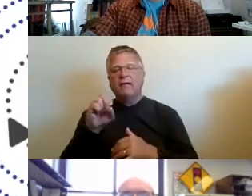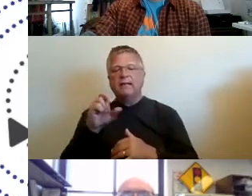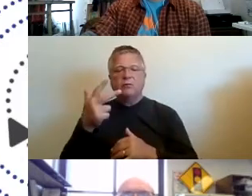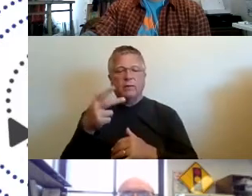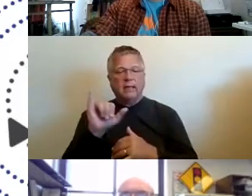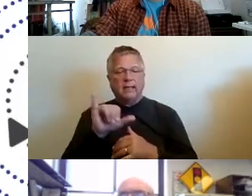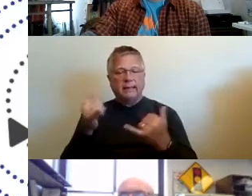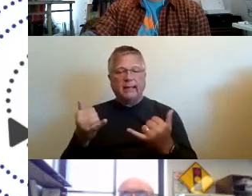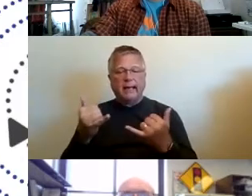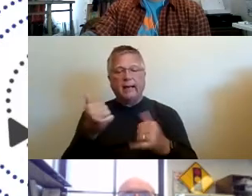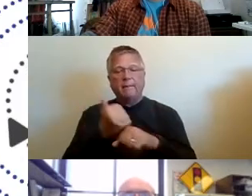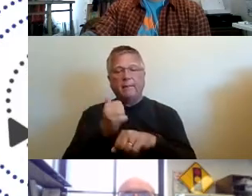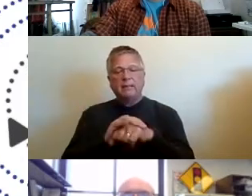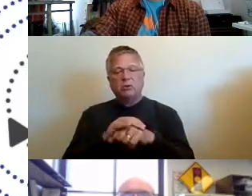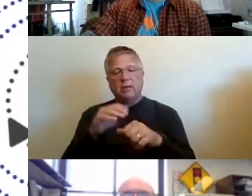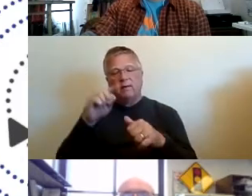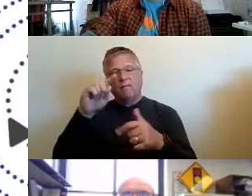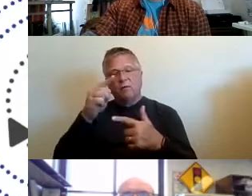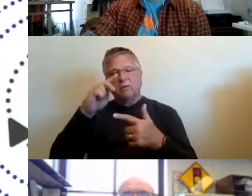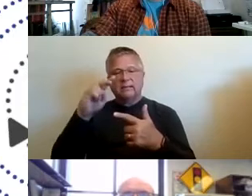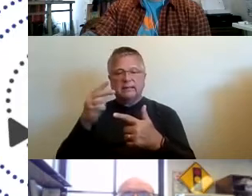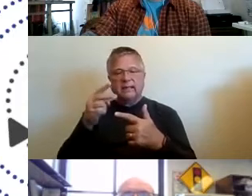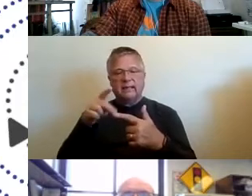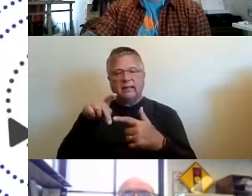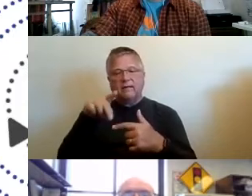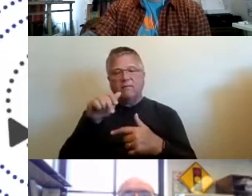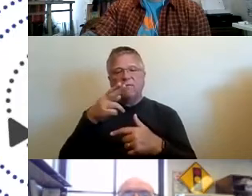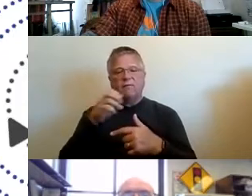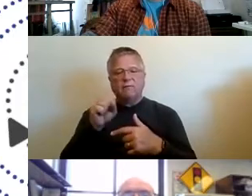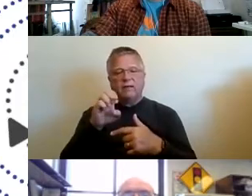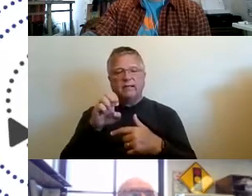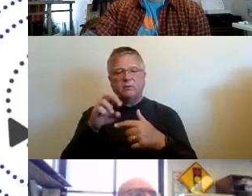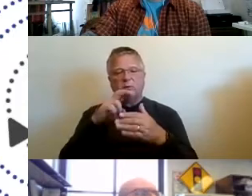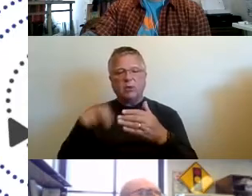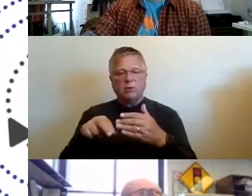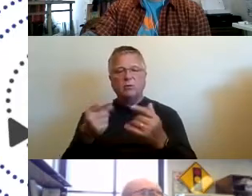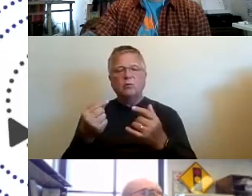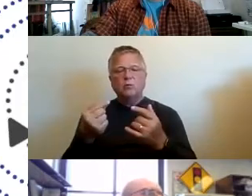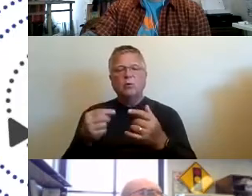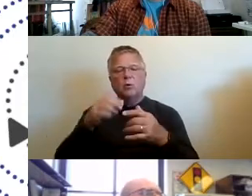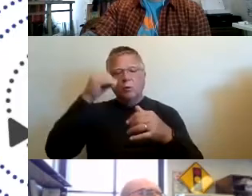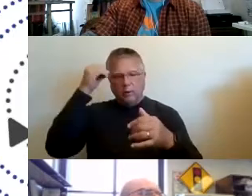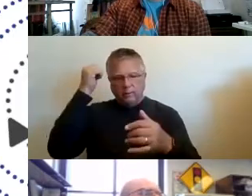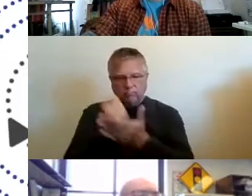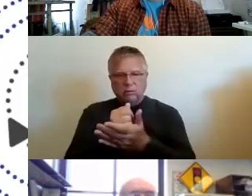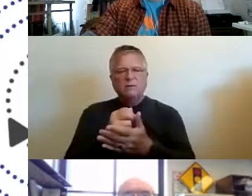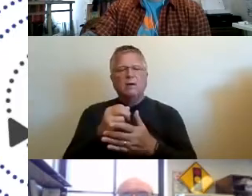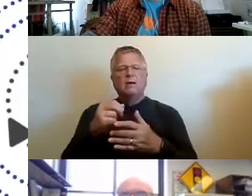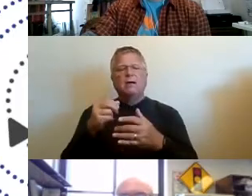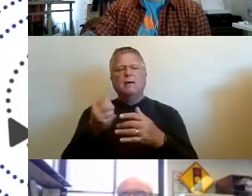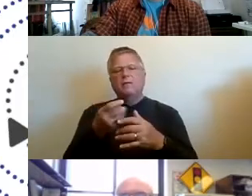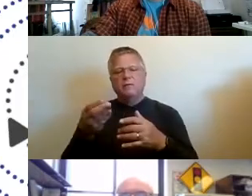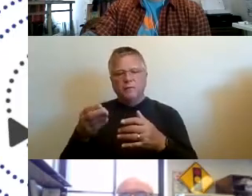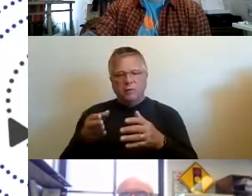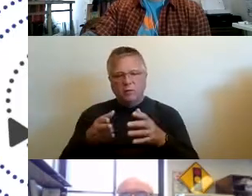today, based on those first 2 phase 1 and phase 2 result, we finalize a couple of corridor, and today we will present